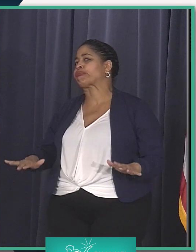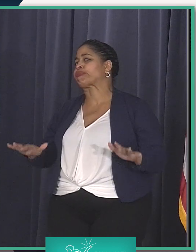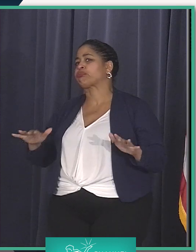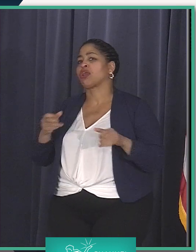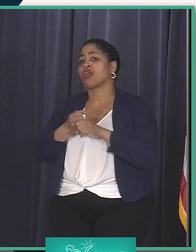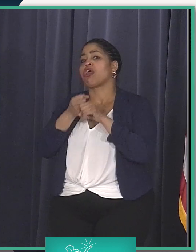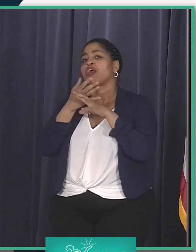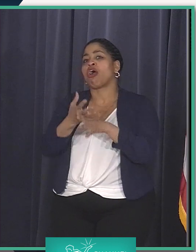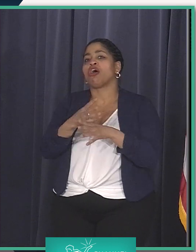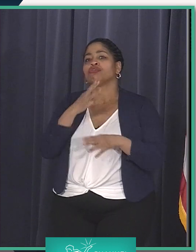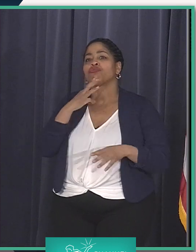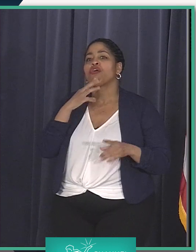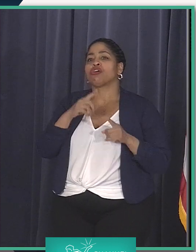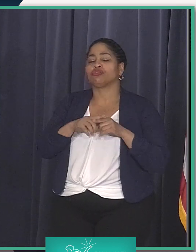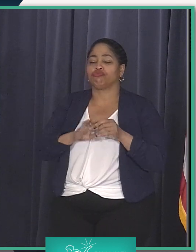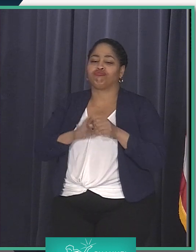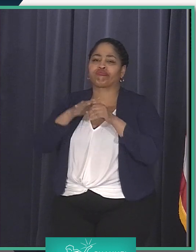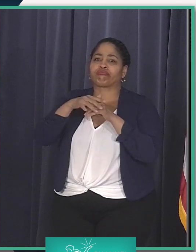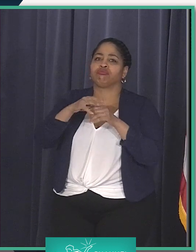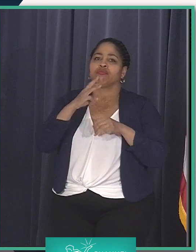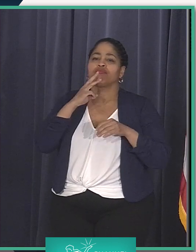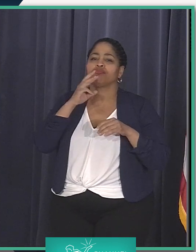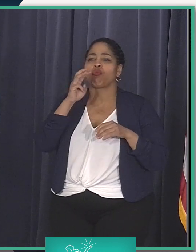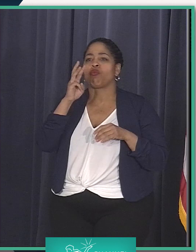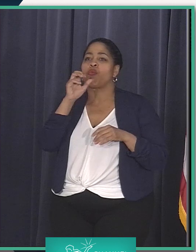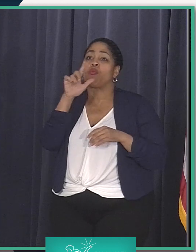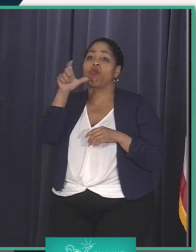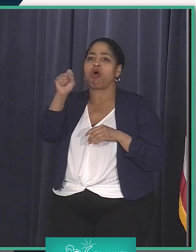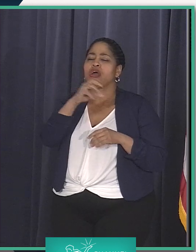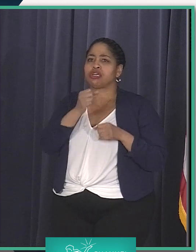caused water to rise over seawalls, which